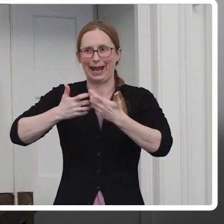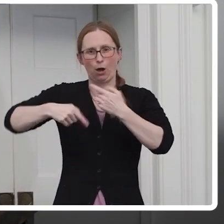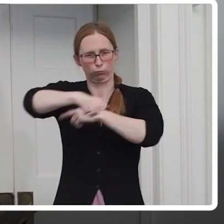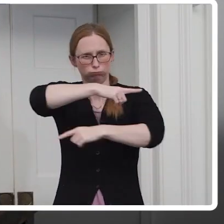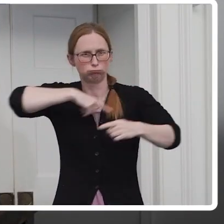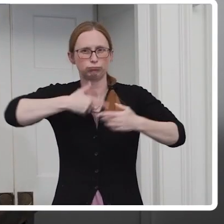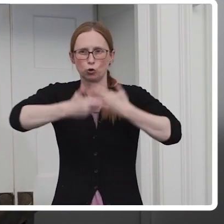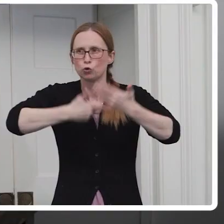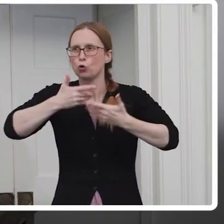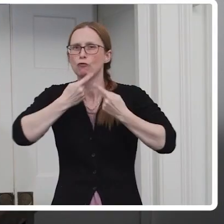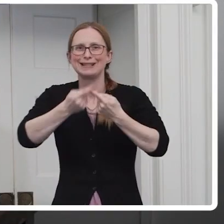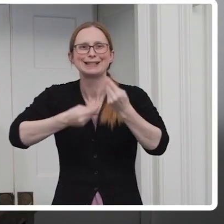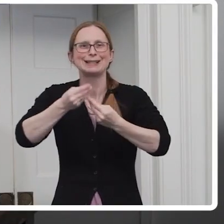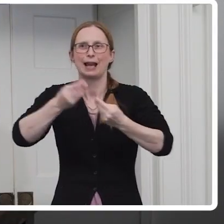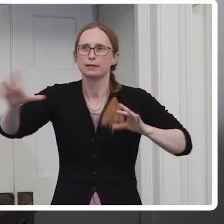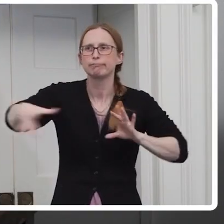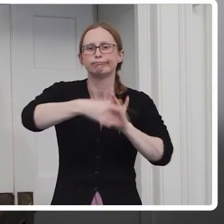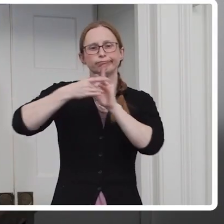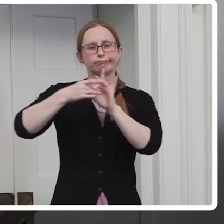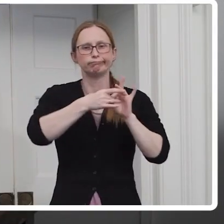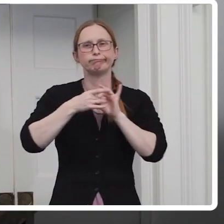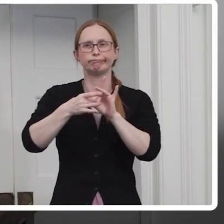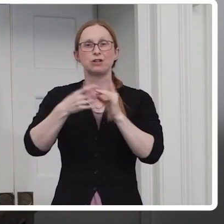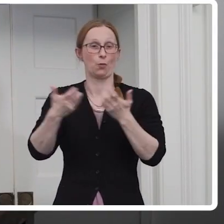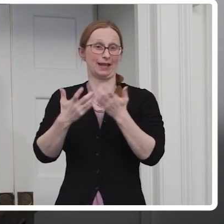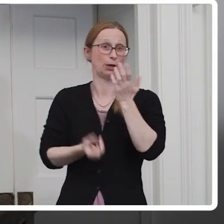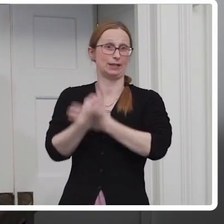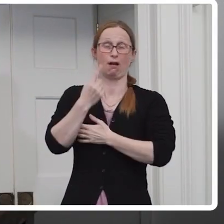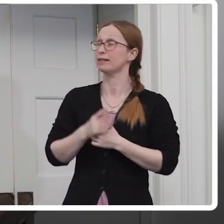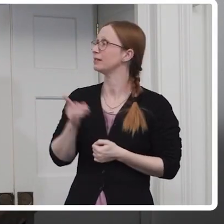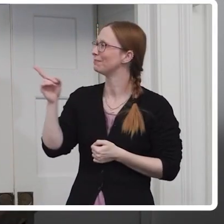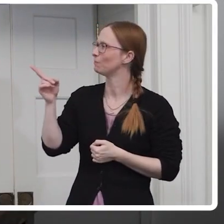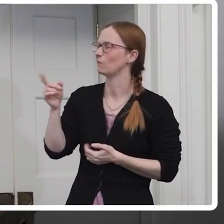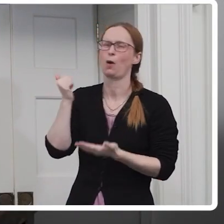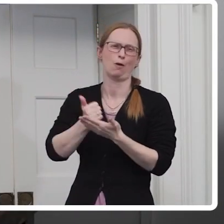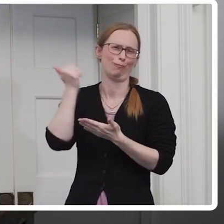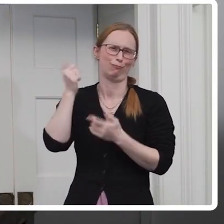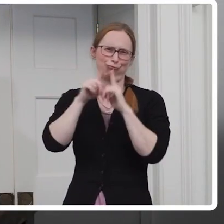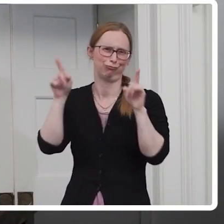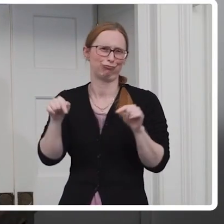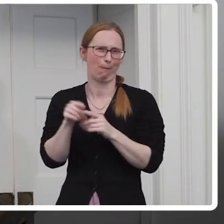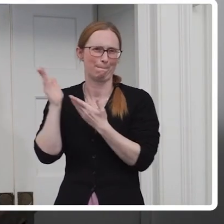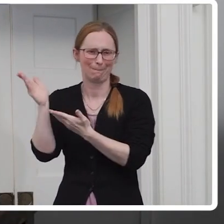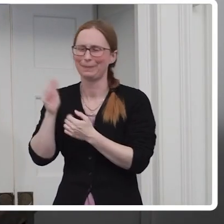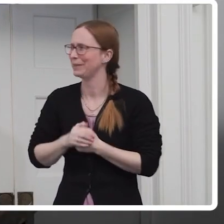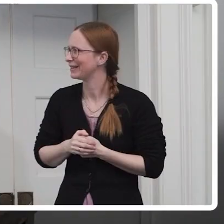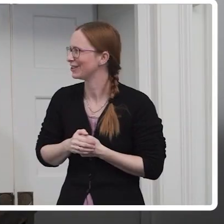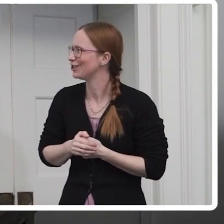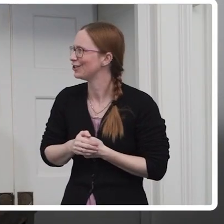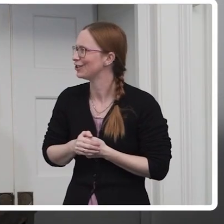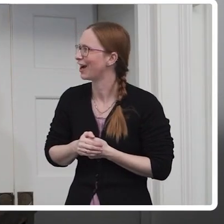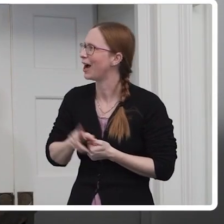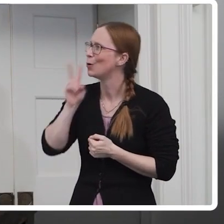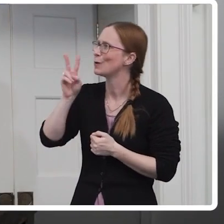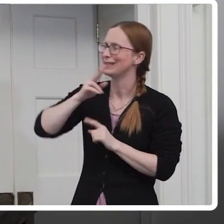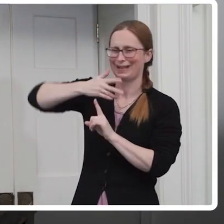experiences that connect us as storytellers. So that's kind of an overview of how the exhibition came about. Yeah, and this is a great picture. I mean,